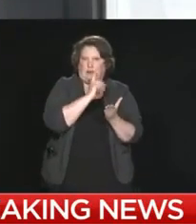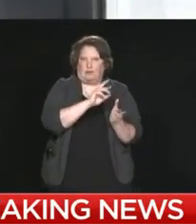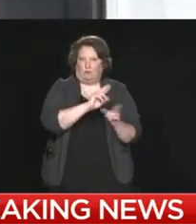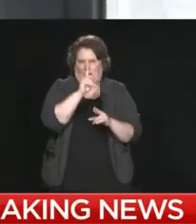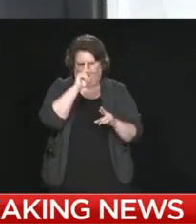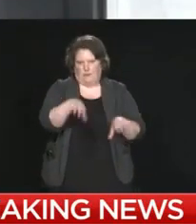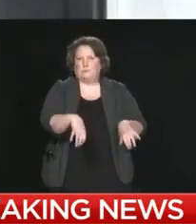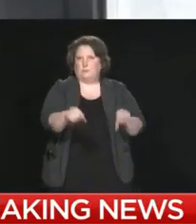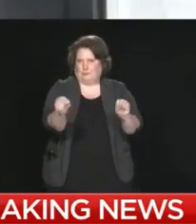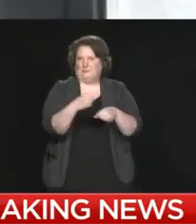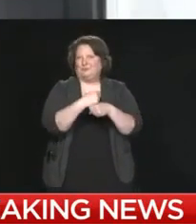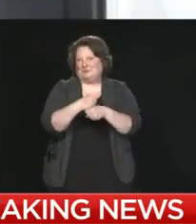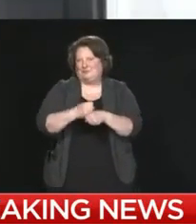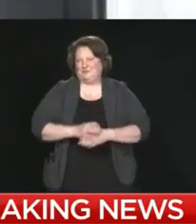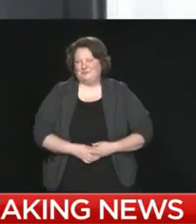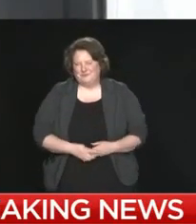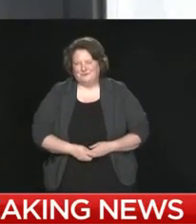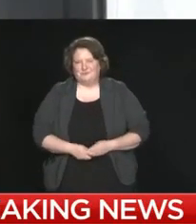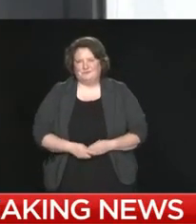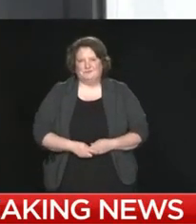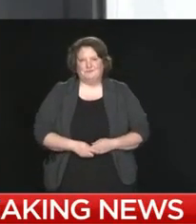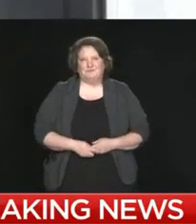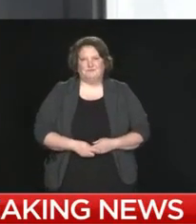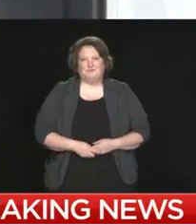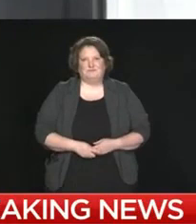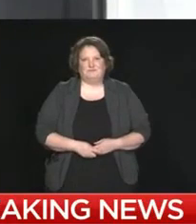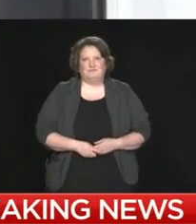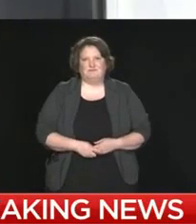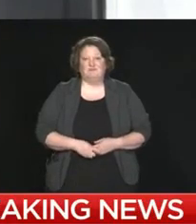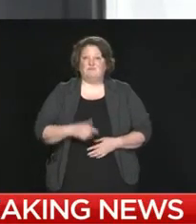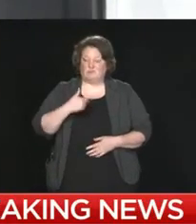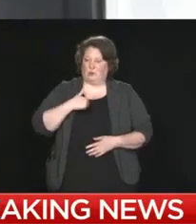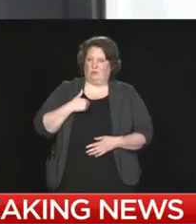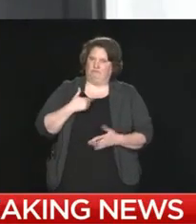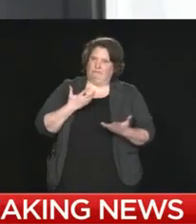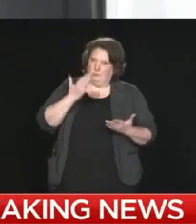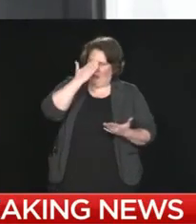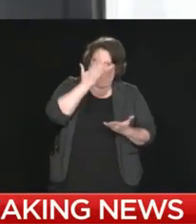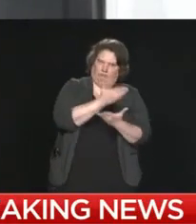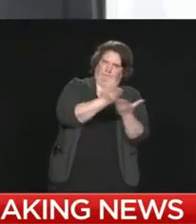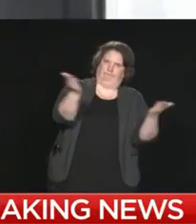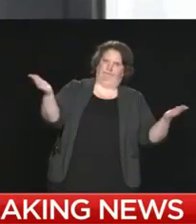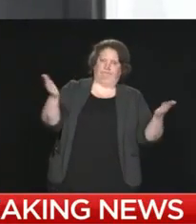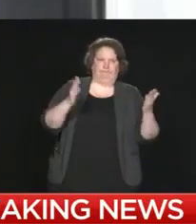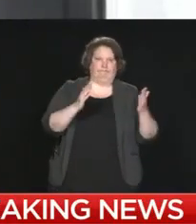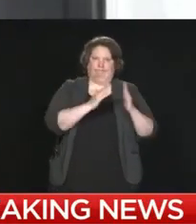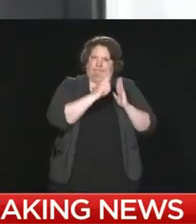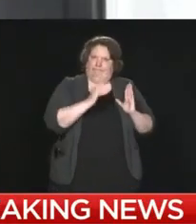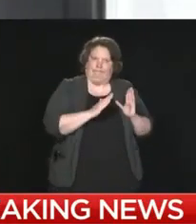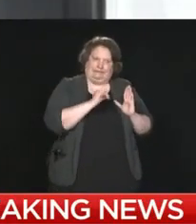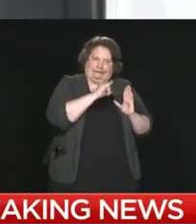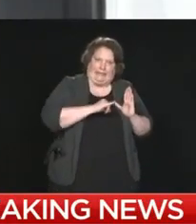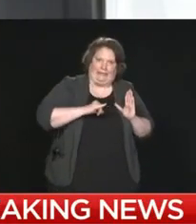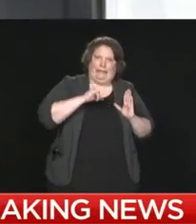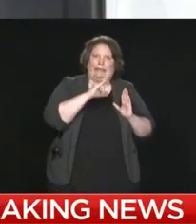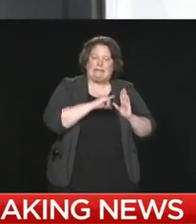Après avoir passé plusieurs mois chez nous, la vie commence. After having spent many months at home, life is